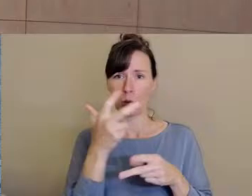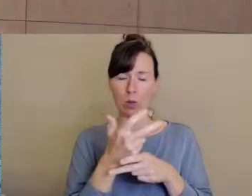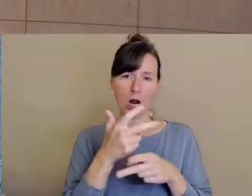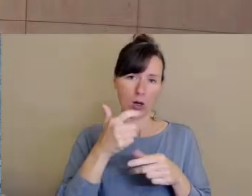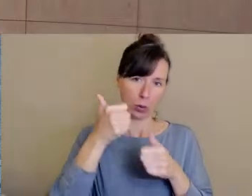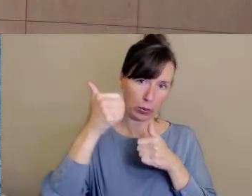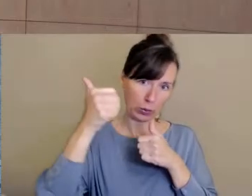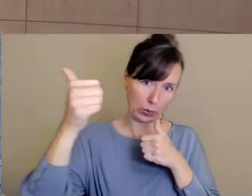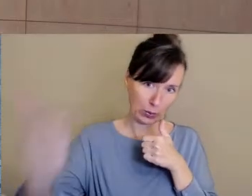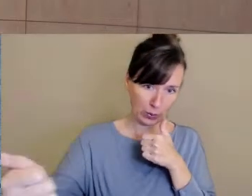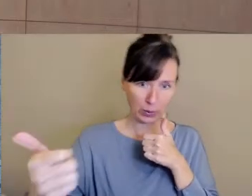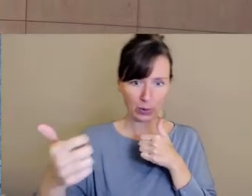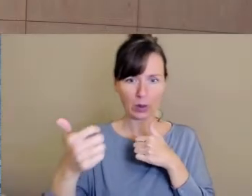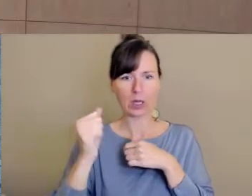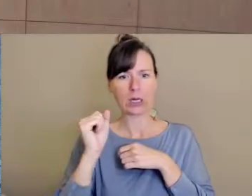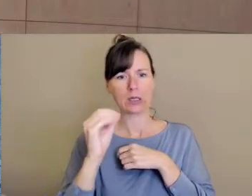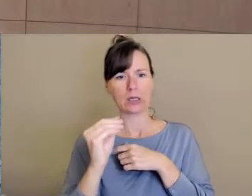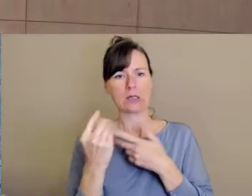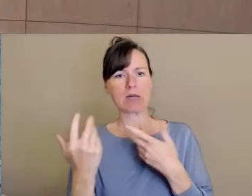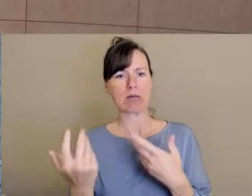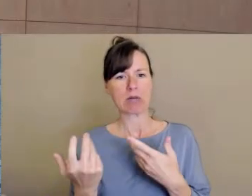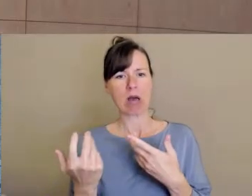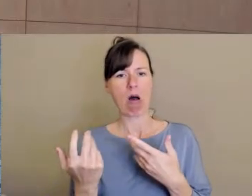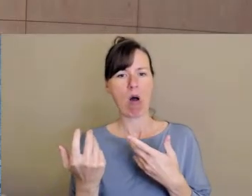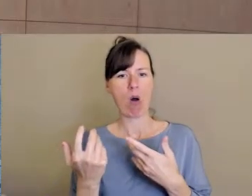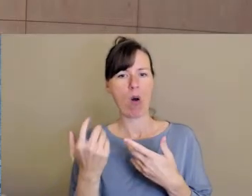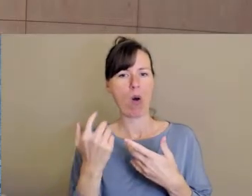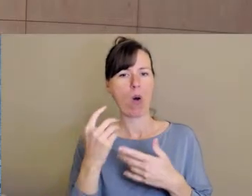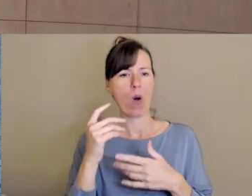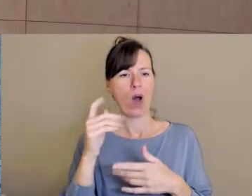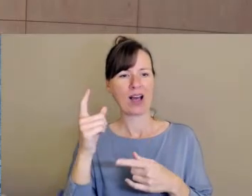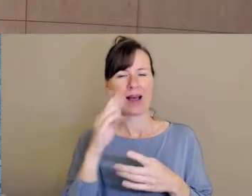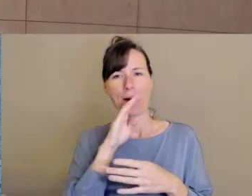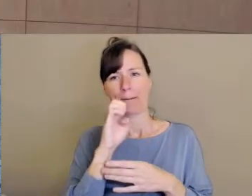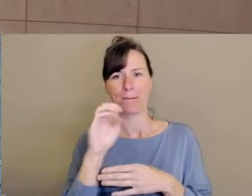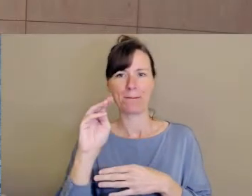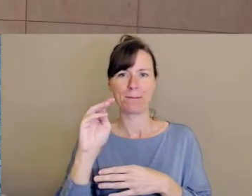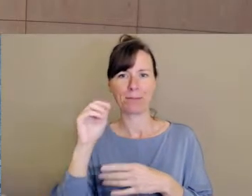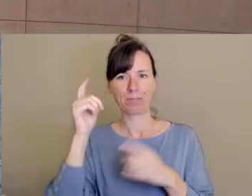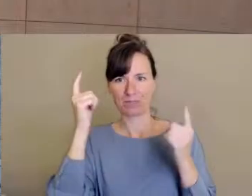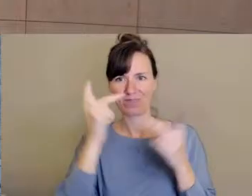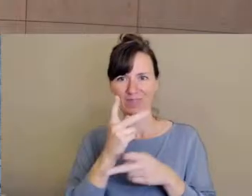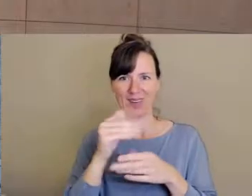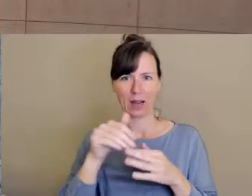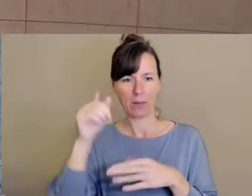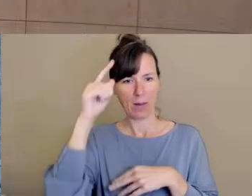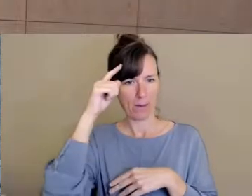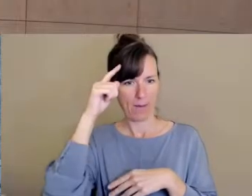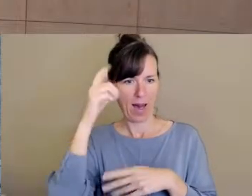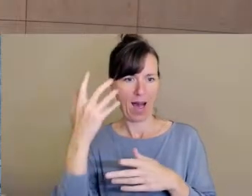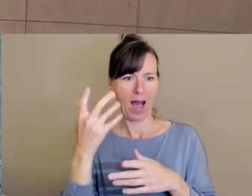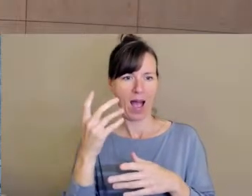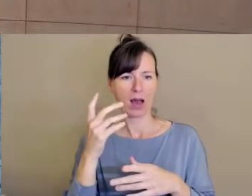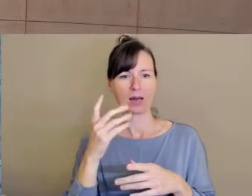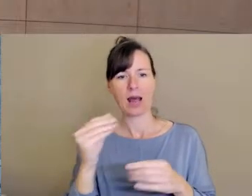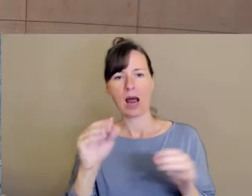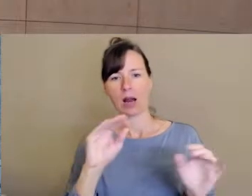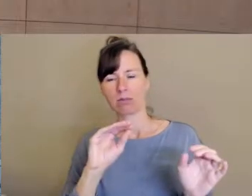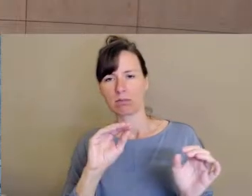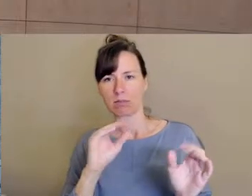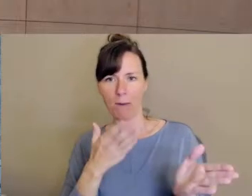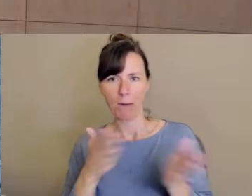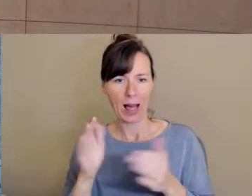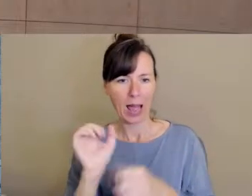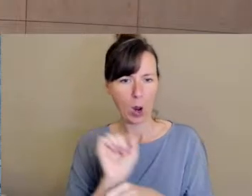So just to try to be mindful and organize the work in such a way that we're not burdening some of the elderly folks who live there in terms of